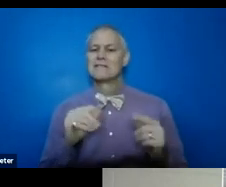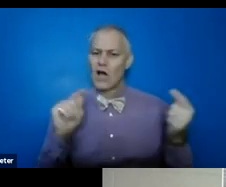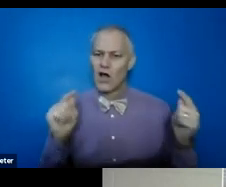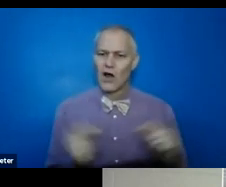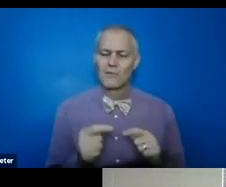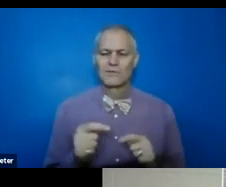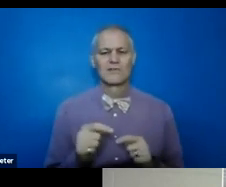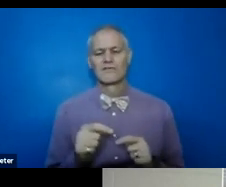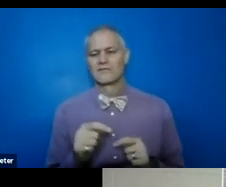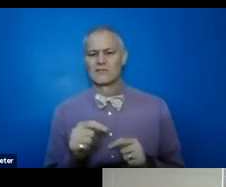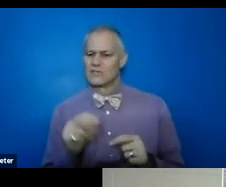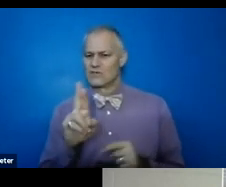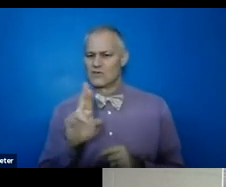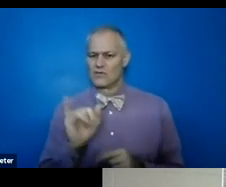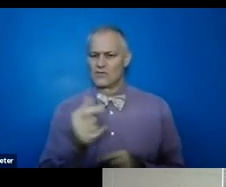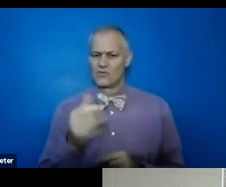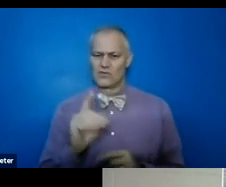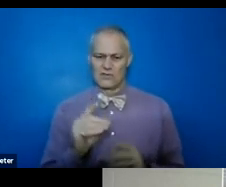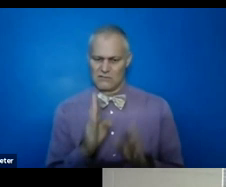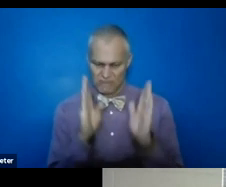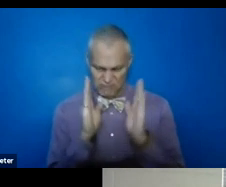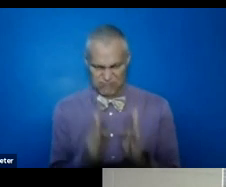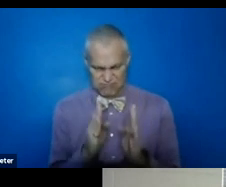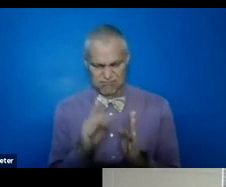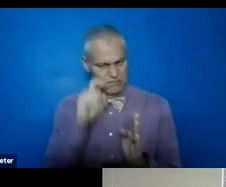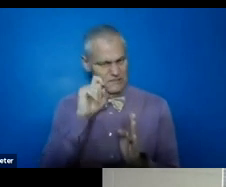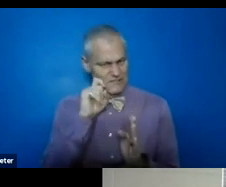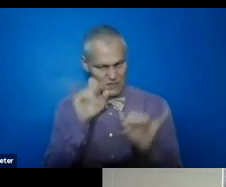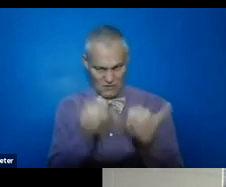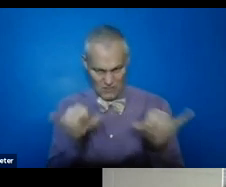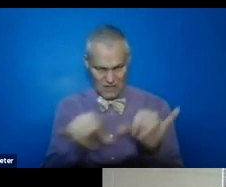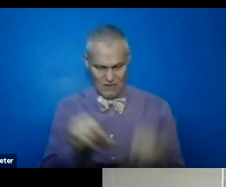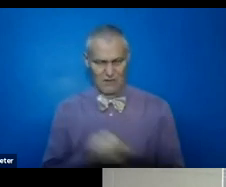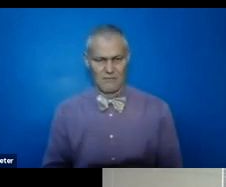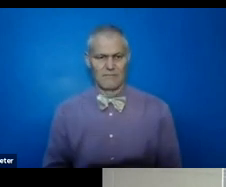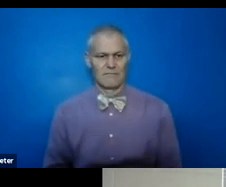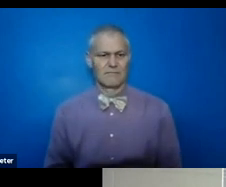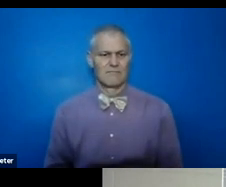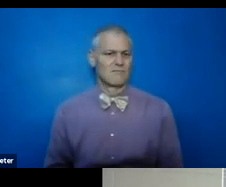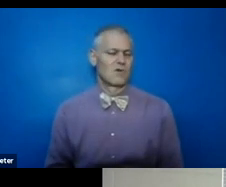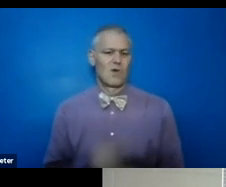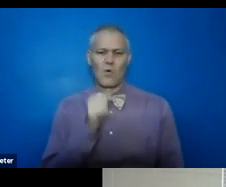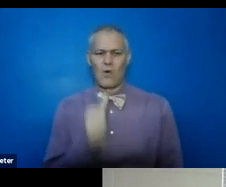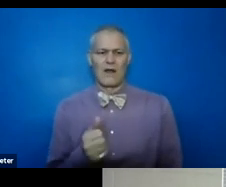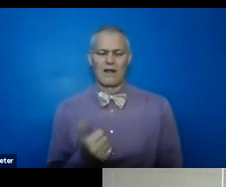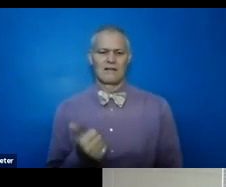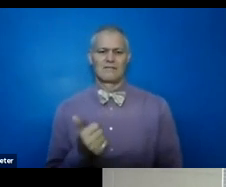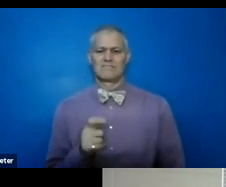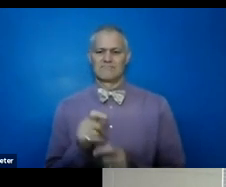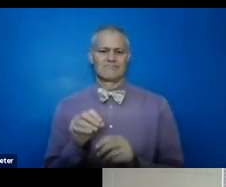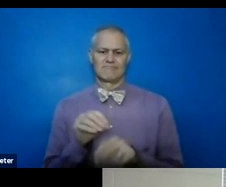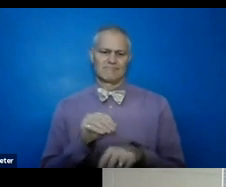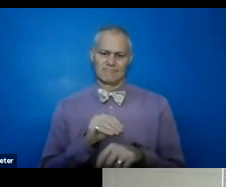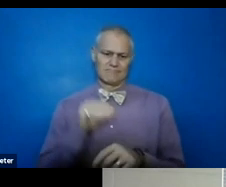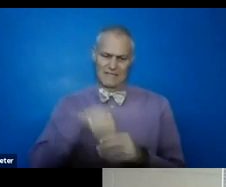know that they're as like strongly associated with all these harmful outcomes as they are, then why doesn't that go addressed? Like, why isn't that